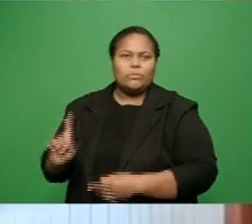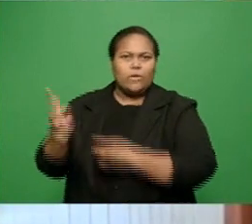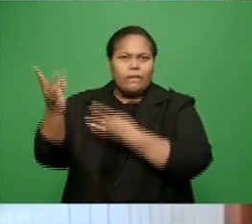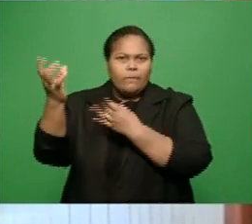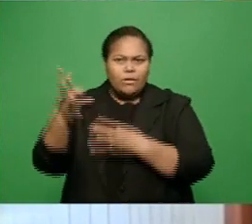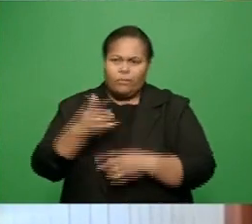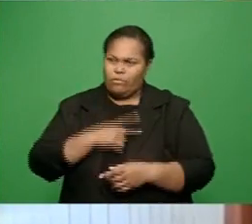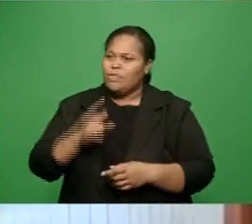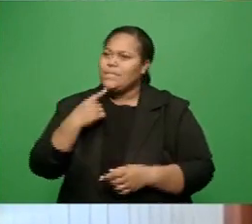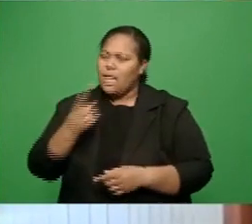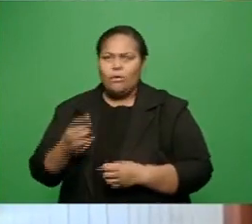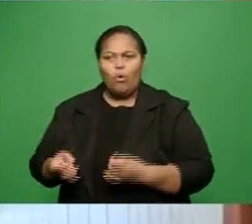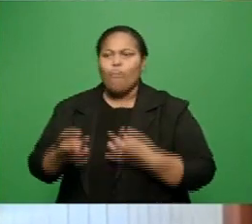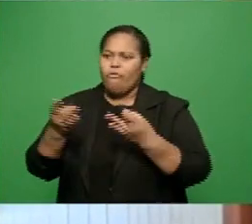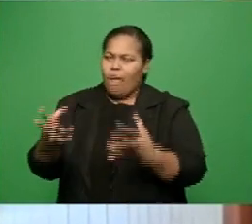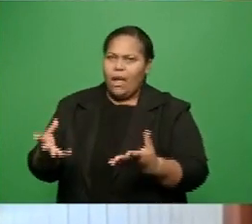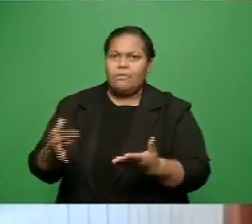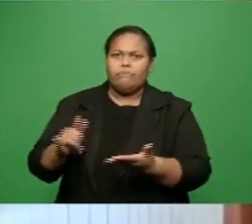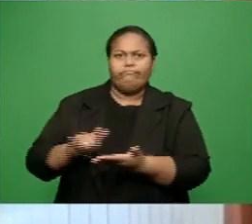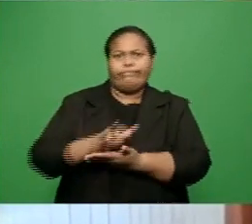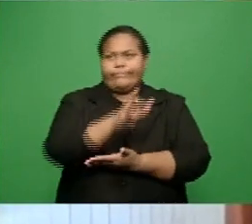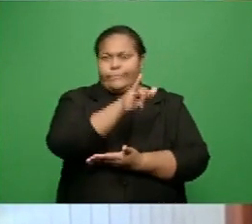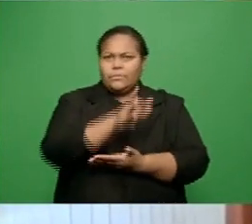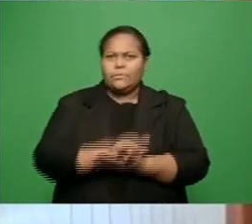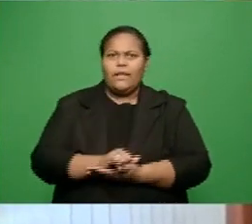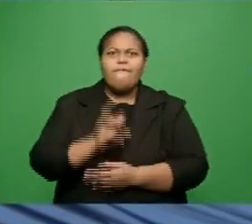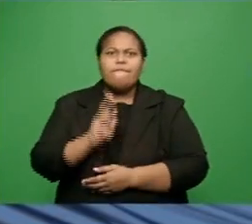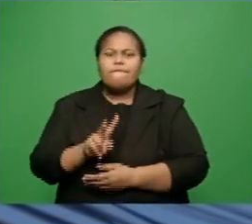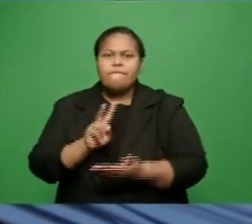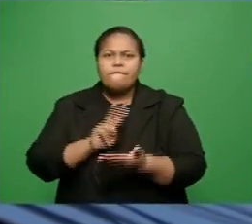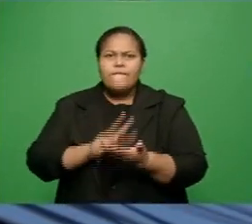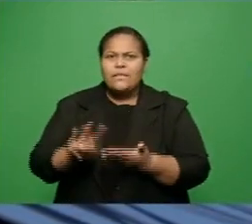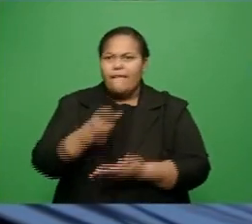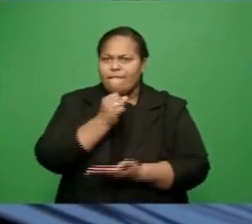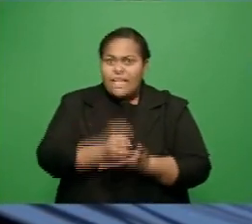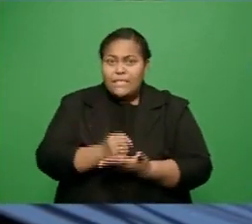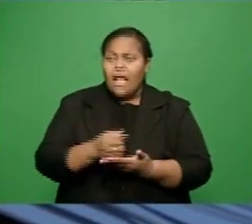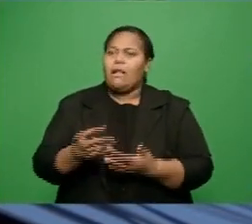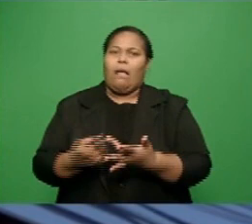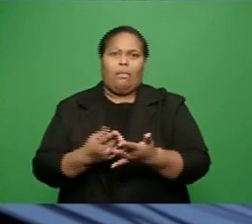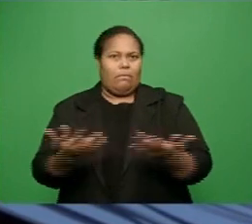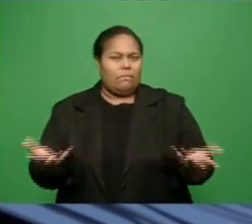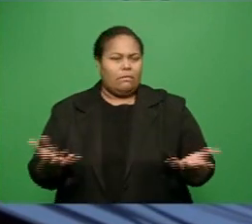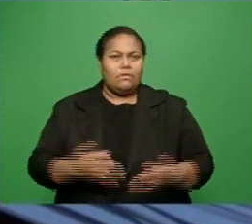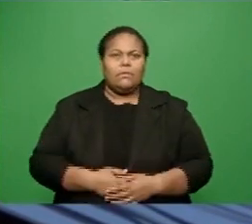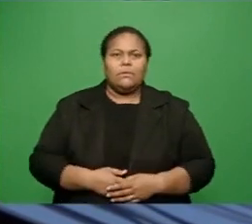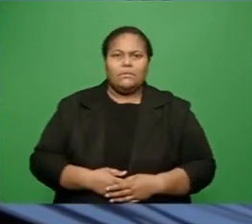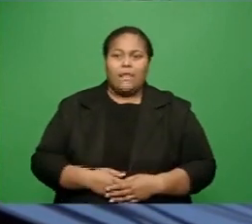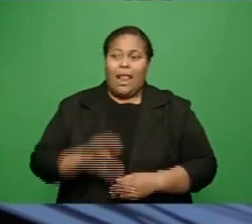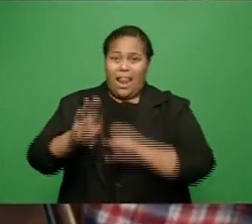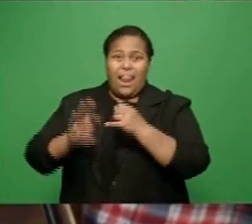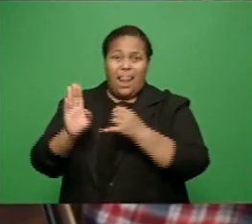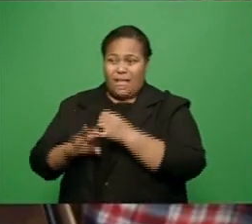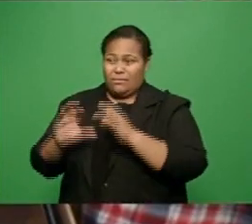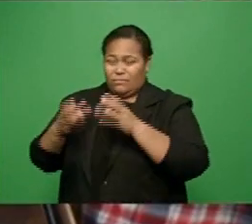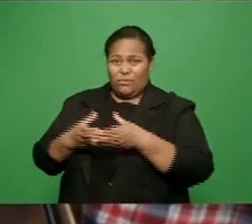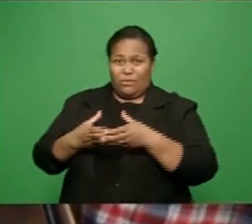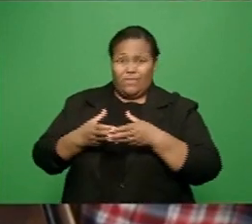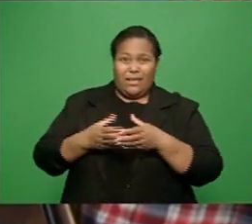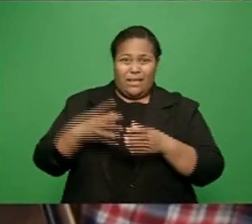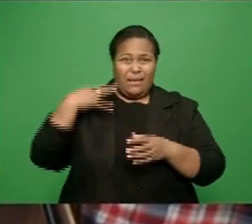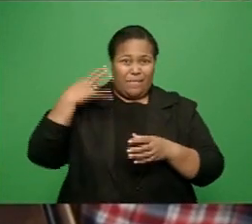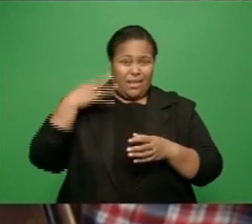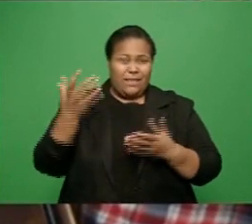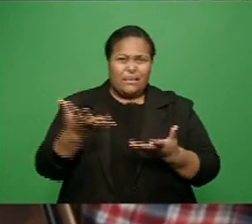the flights, they will provide the visa, they will provide everything for them. The last batch of applicants are from October last year, and the